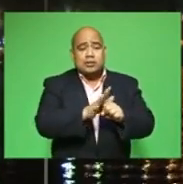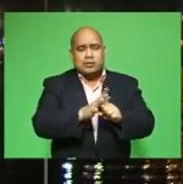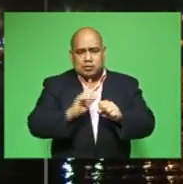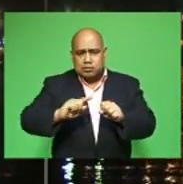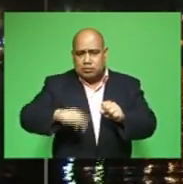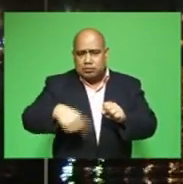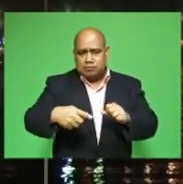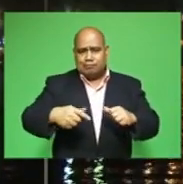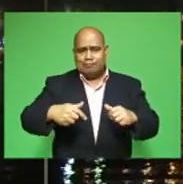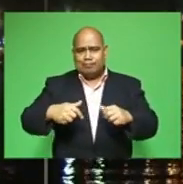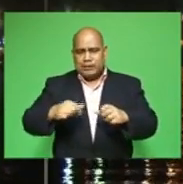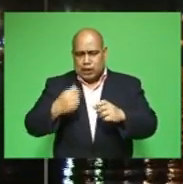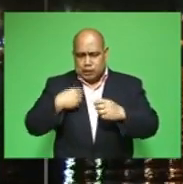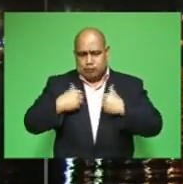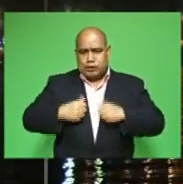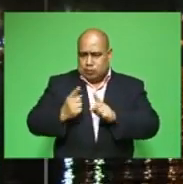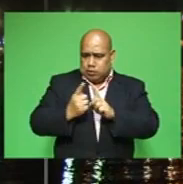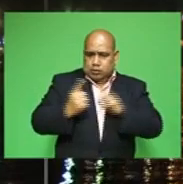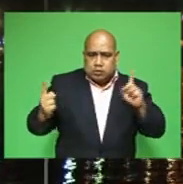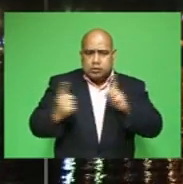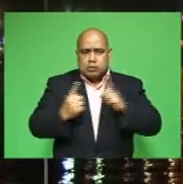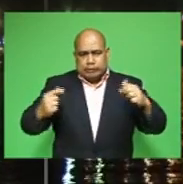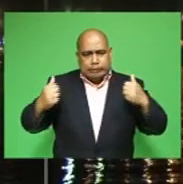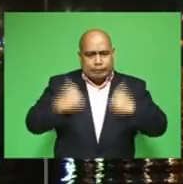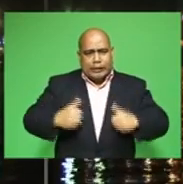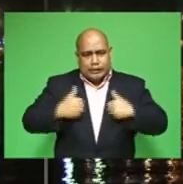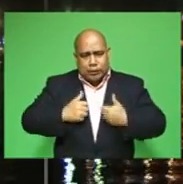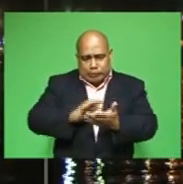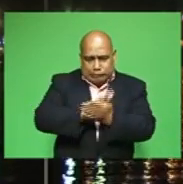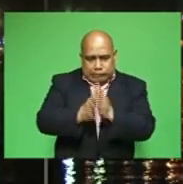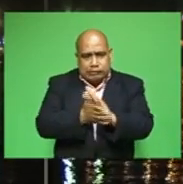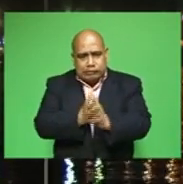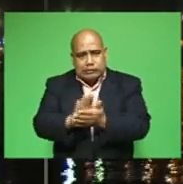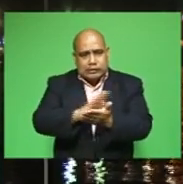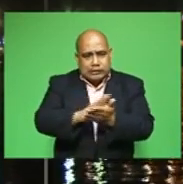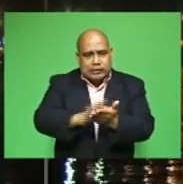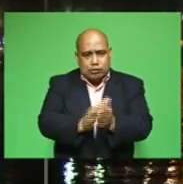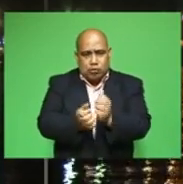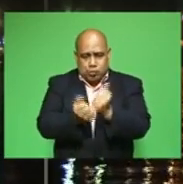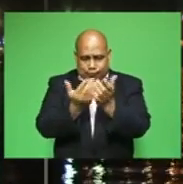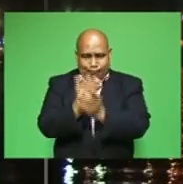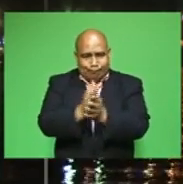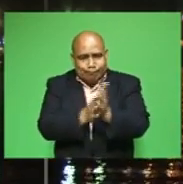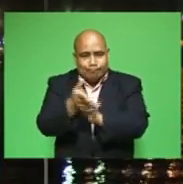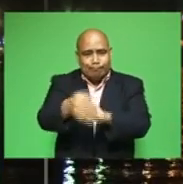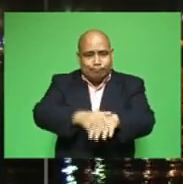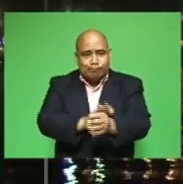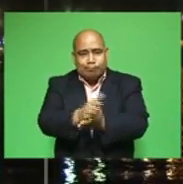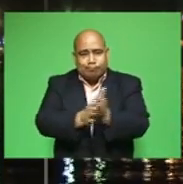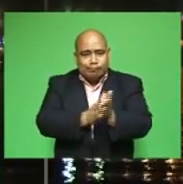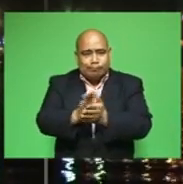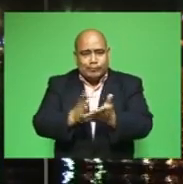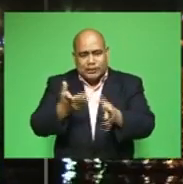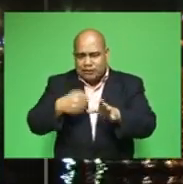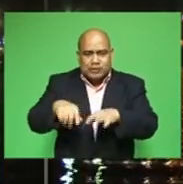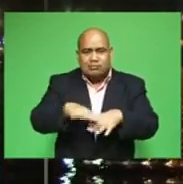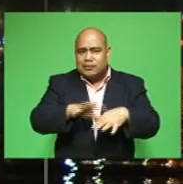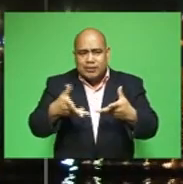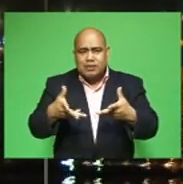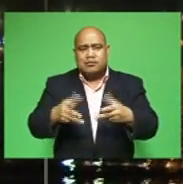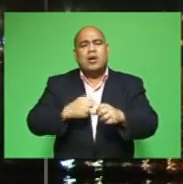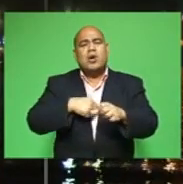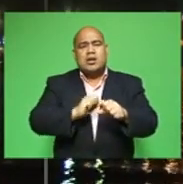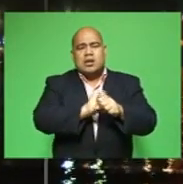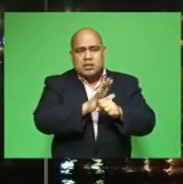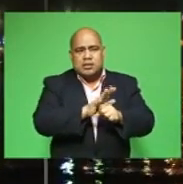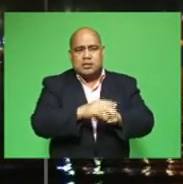social distancing and good hygiene with regular washing of hands. Fiji currently has 3 COVID-19 patients who have